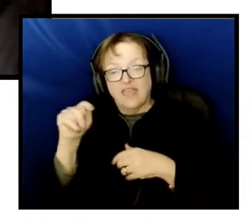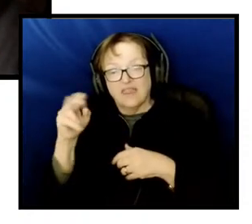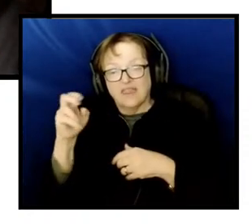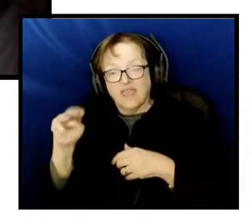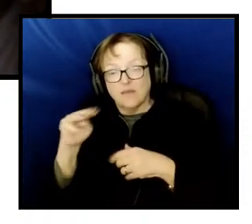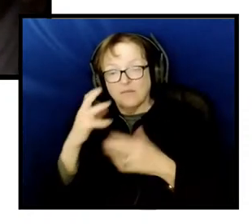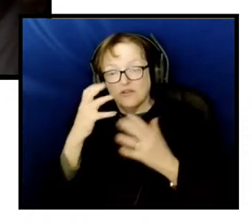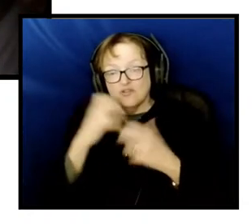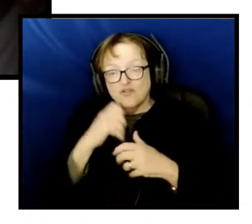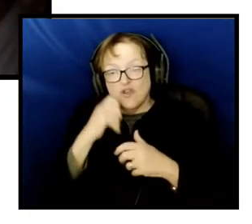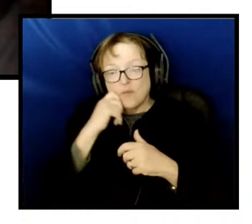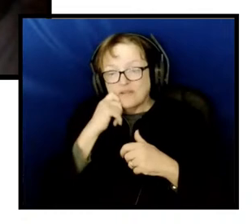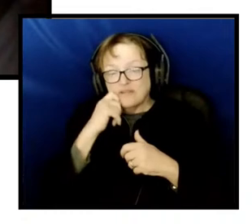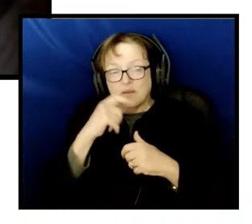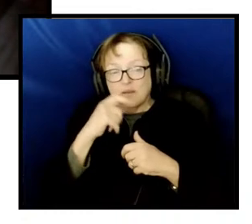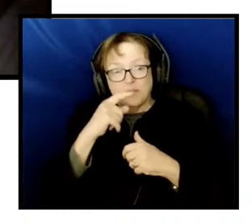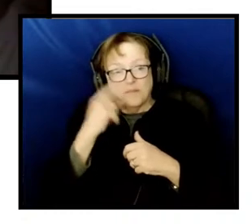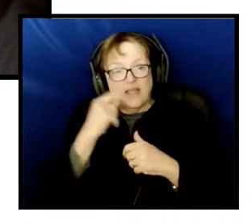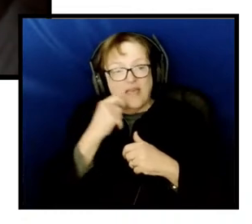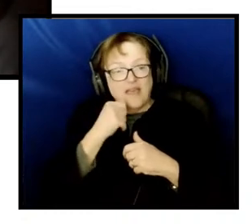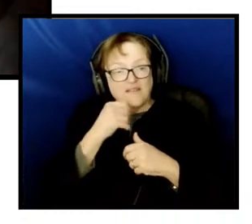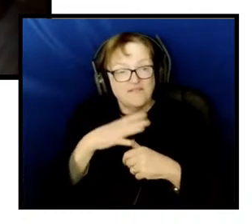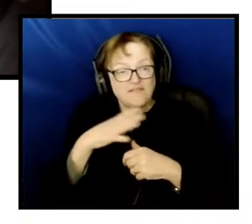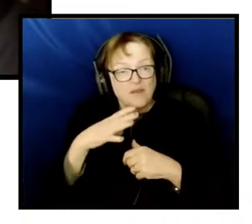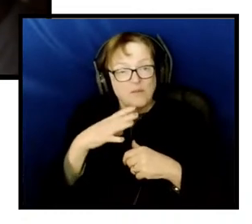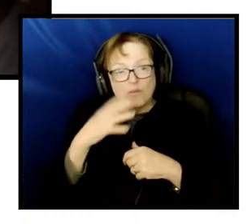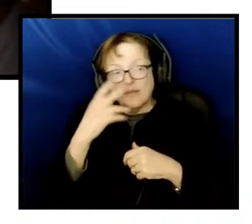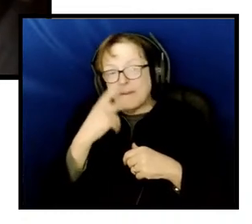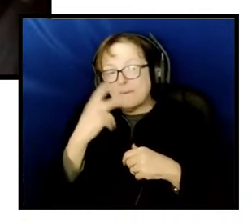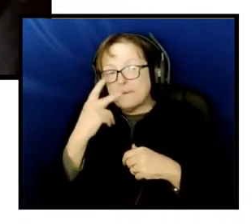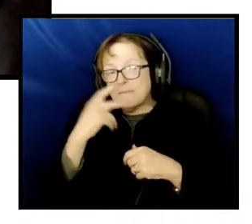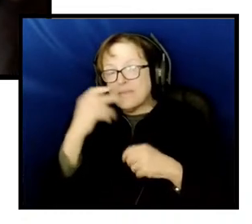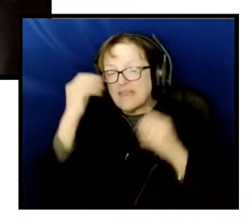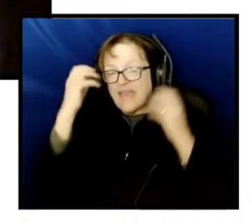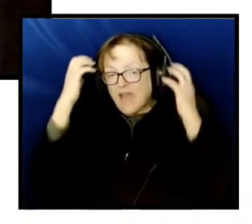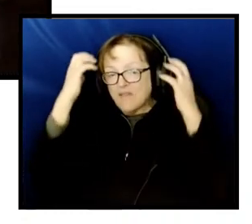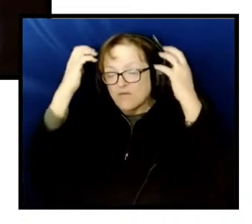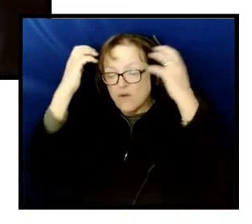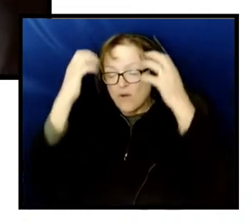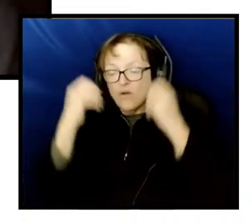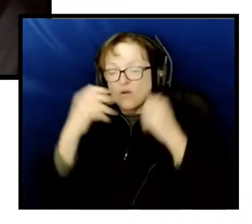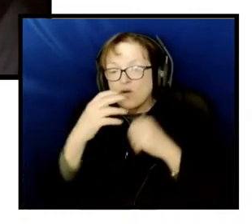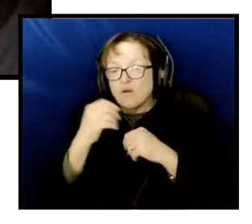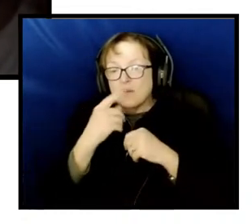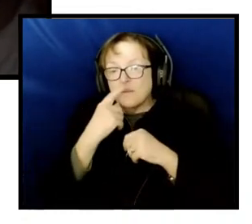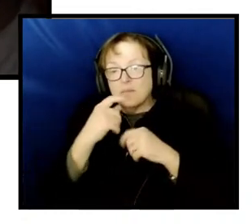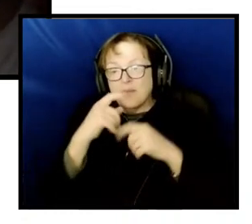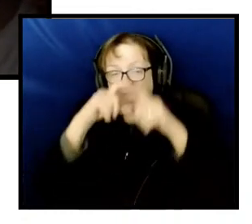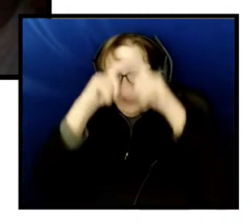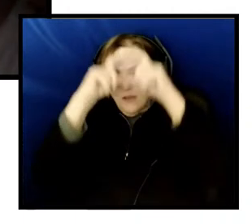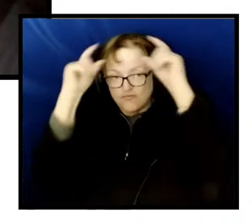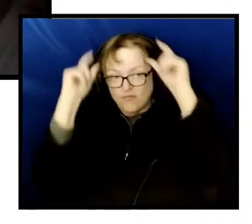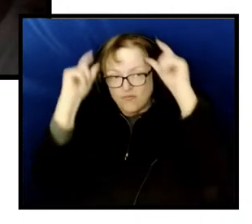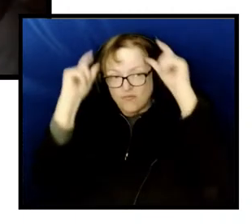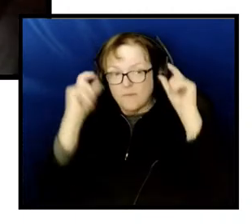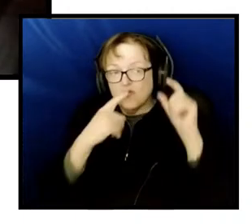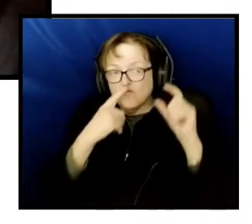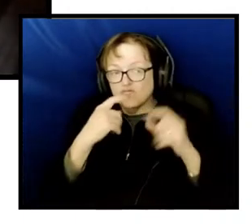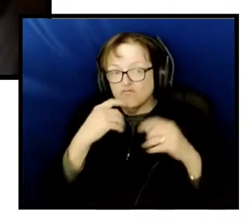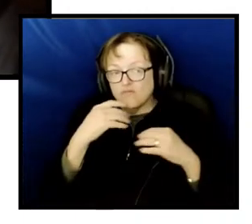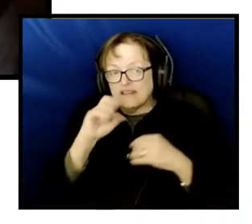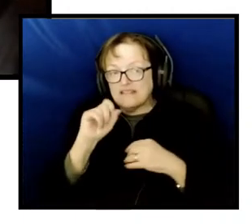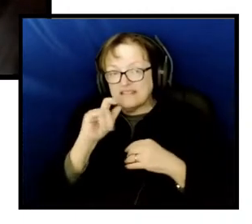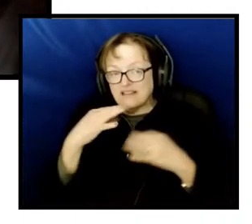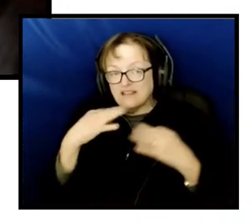dark brown-skinned Black femme with a pink afro and a printed head wrap and a red silk top. I'm presenting